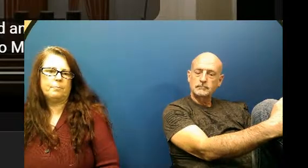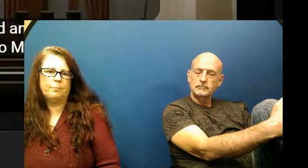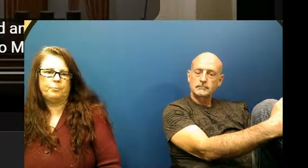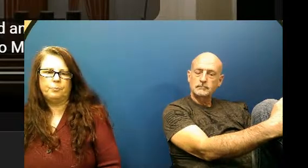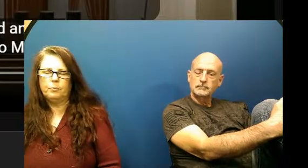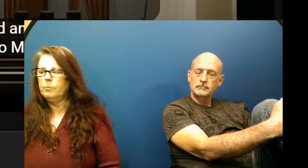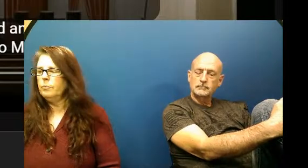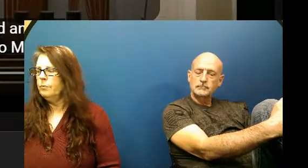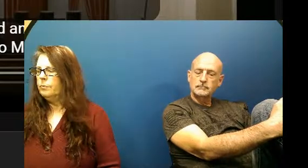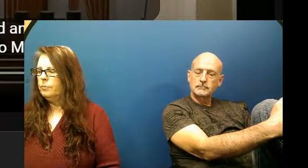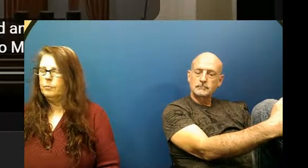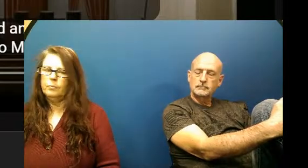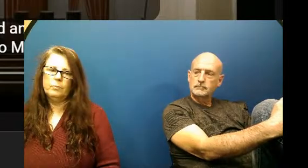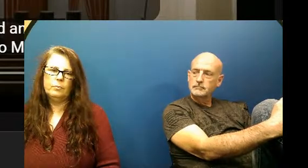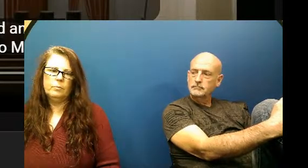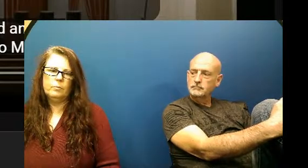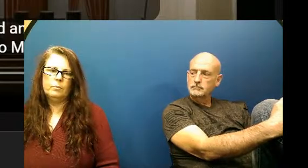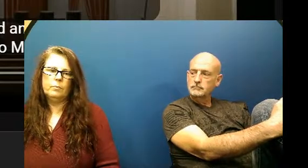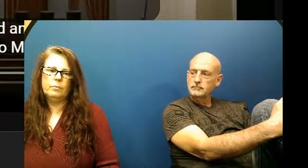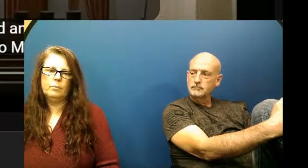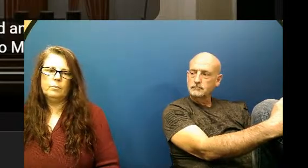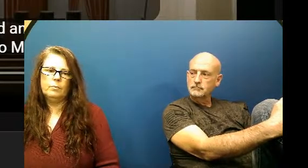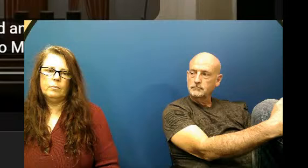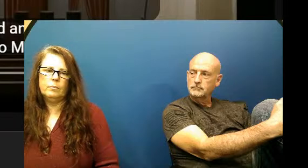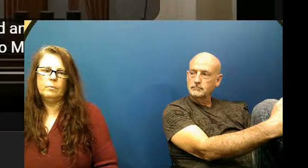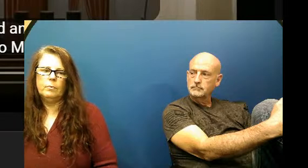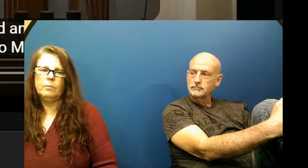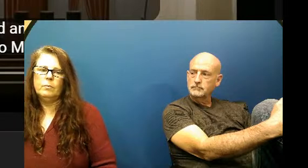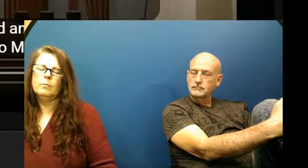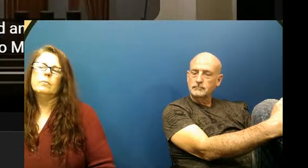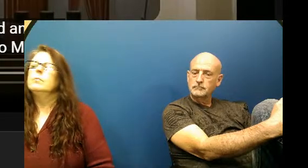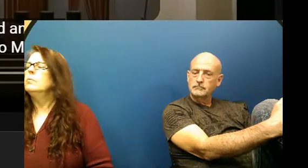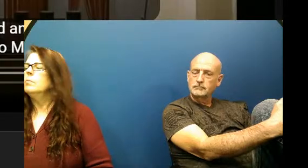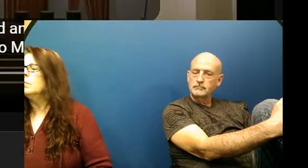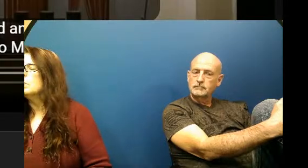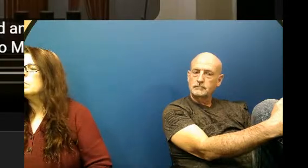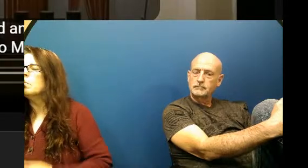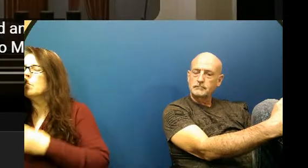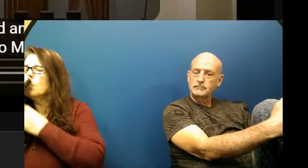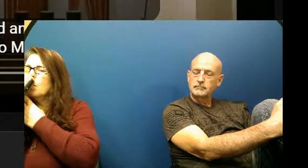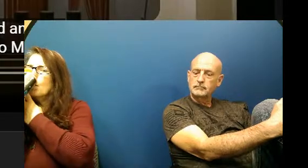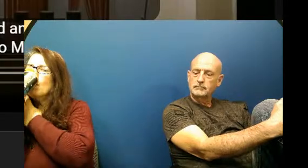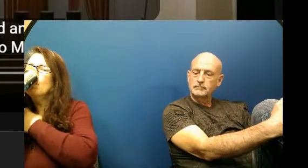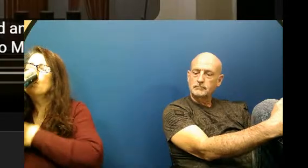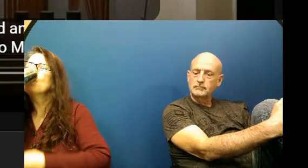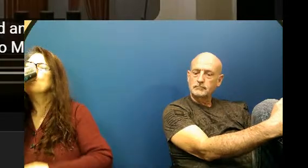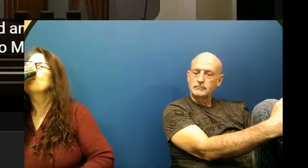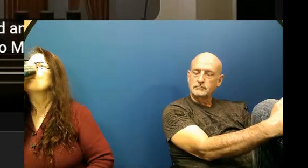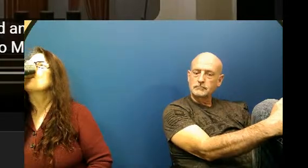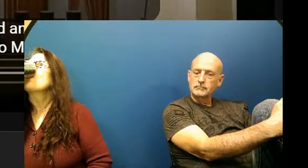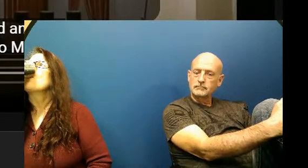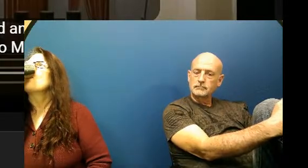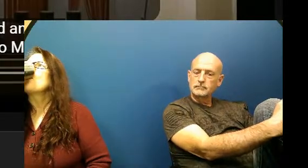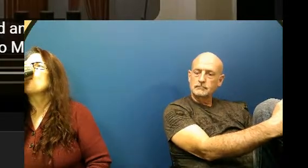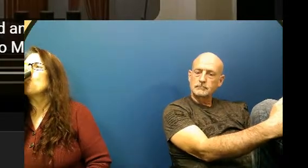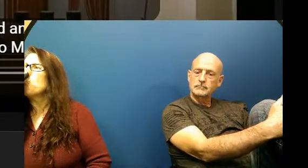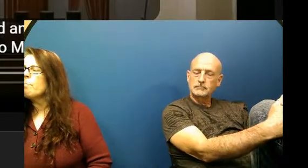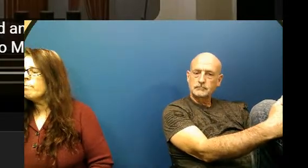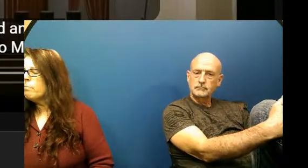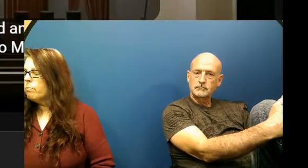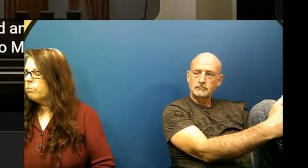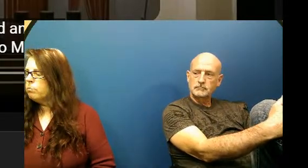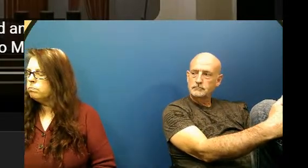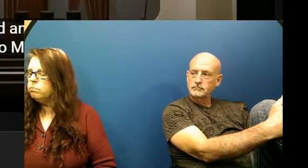though, that there is a real risk that when a foreign adversary has control of that kind of mechanism and a speech platform in the United States, it could